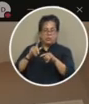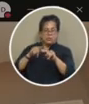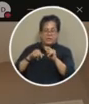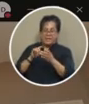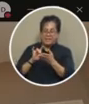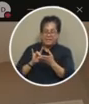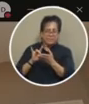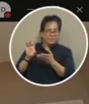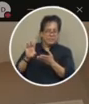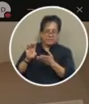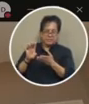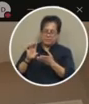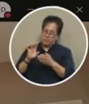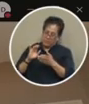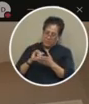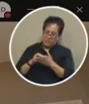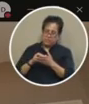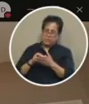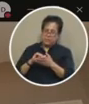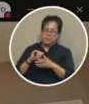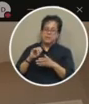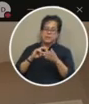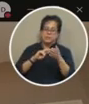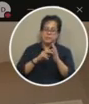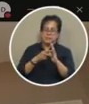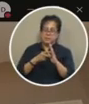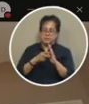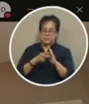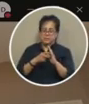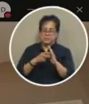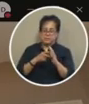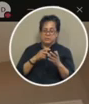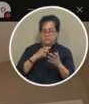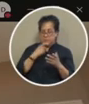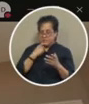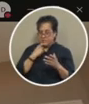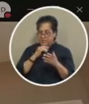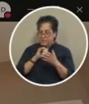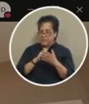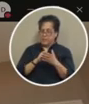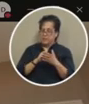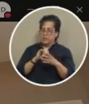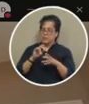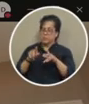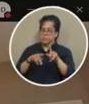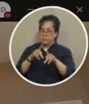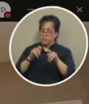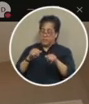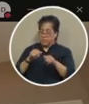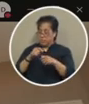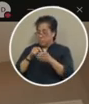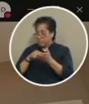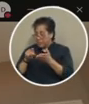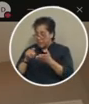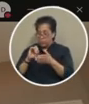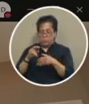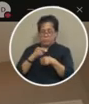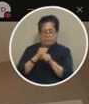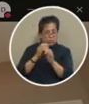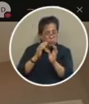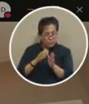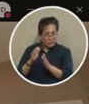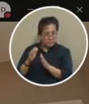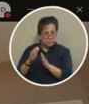and so that will stand. It just simply, I think what was simply stated was that if people can make payments or can make arrangements